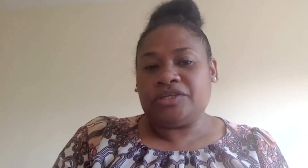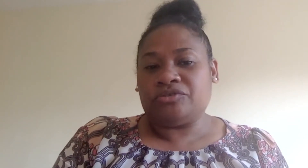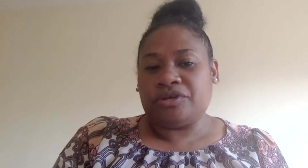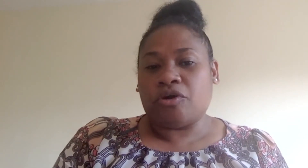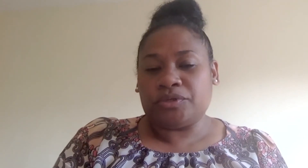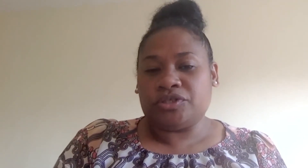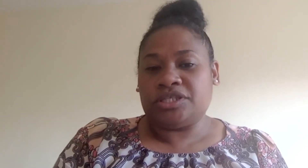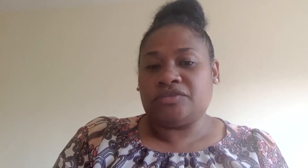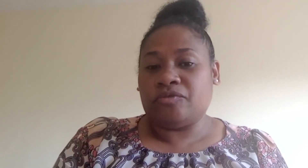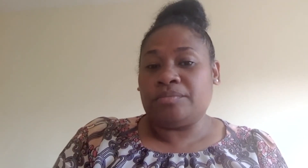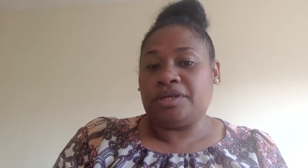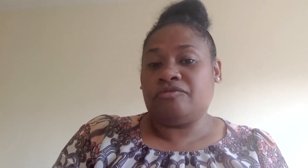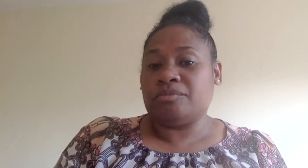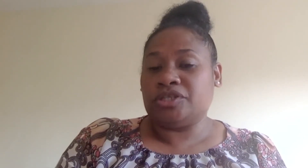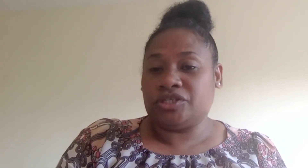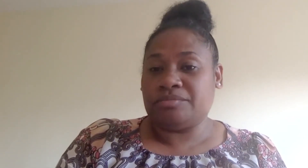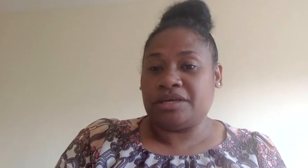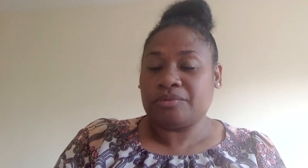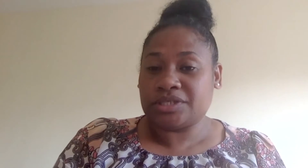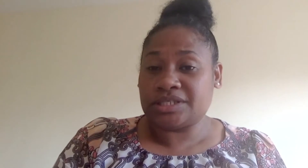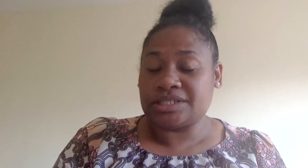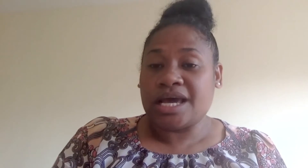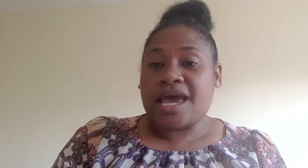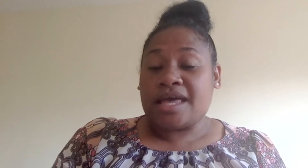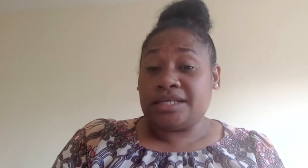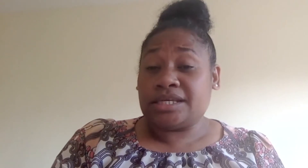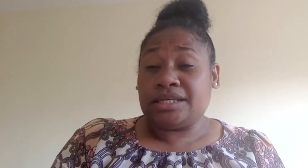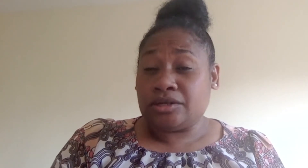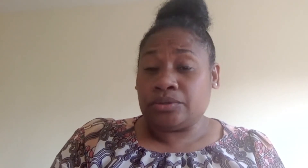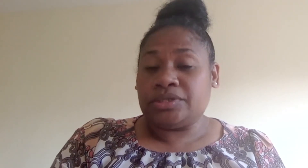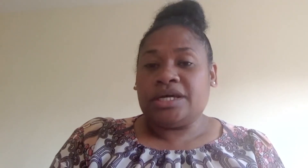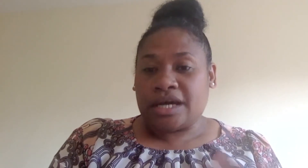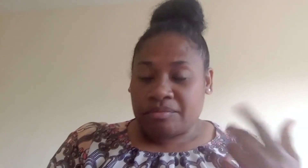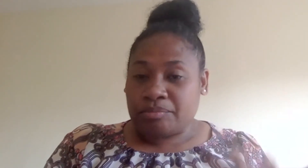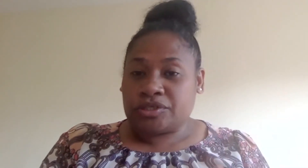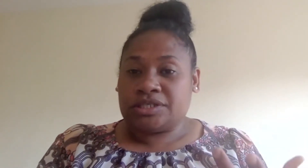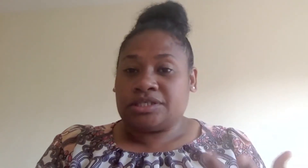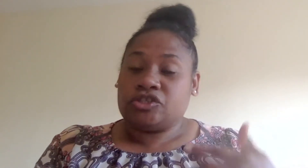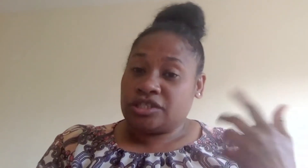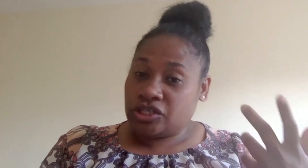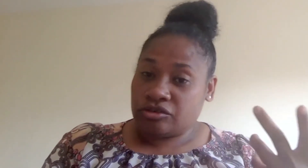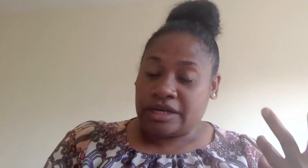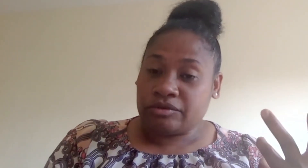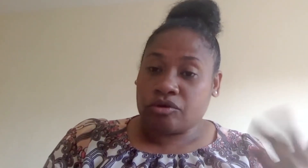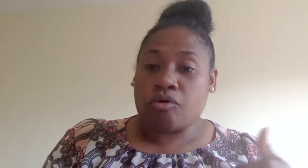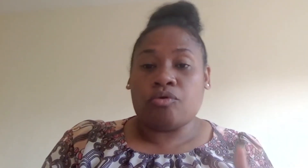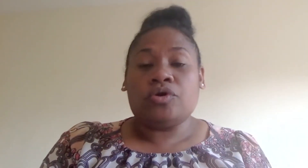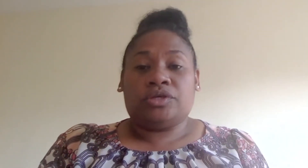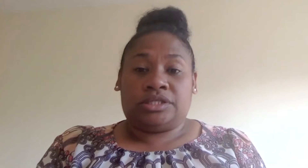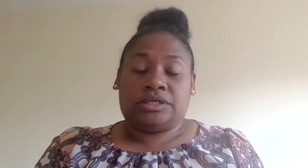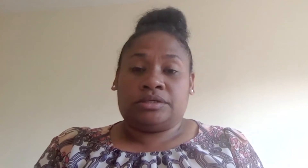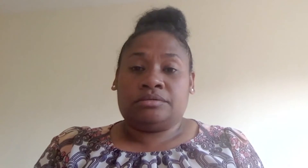put in place to create opportunities for women in formal decision-making processes. And this can include government processes such as national level